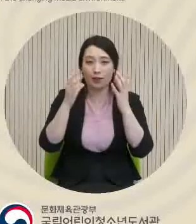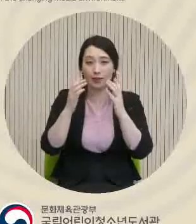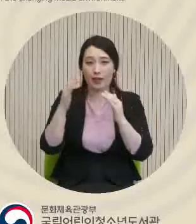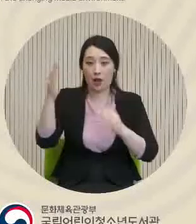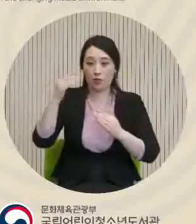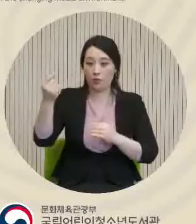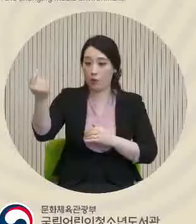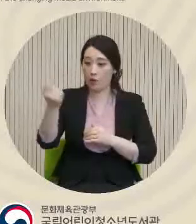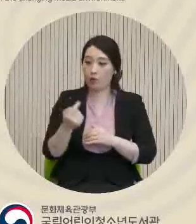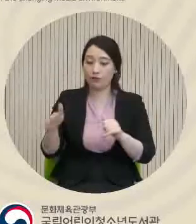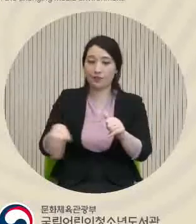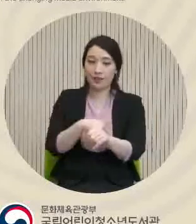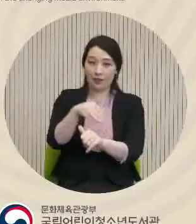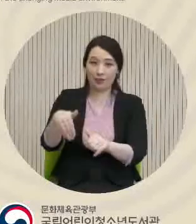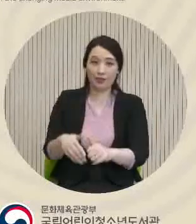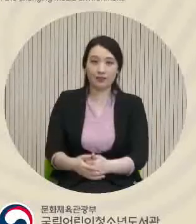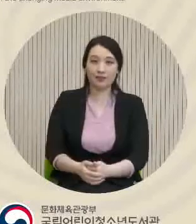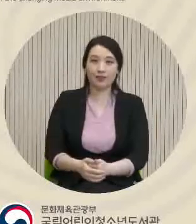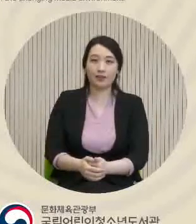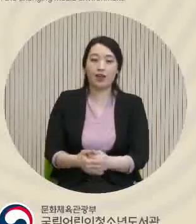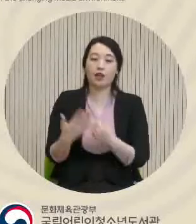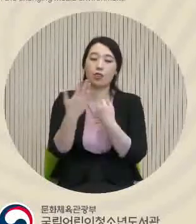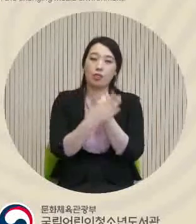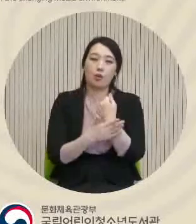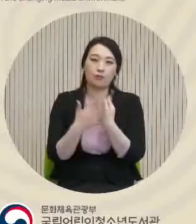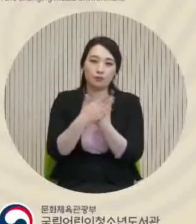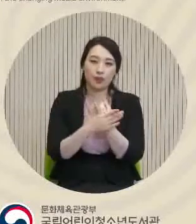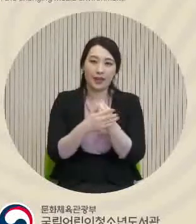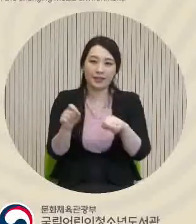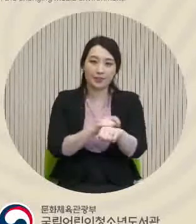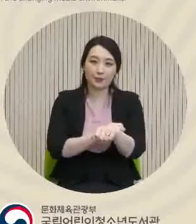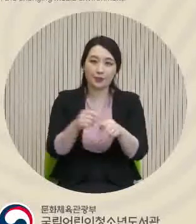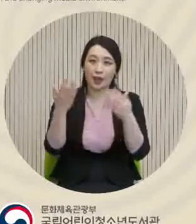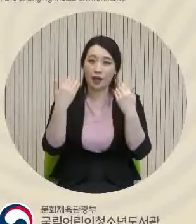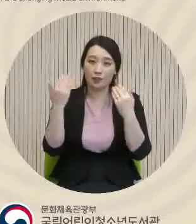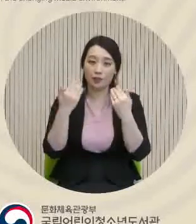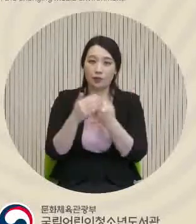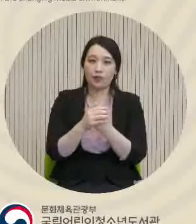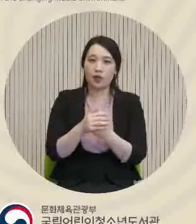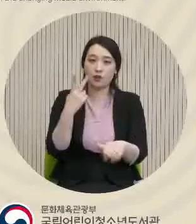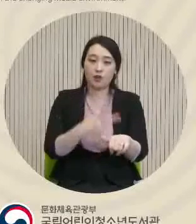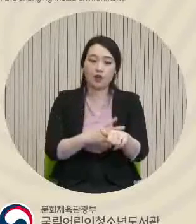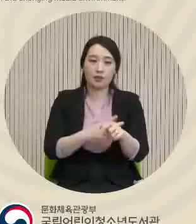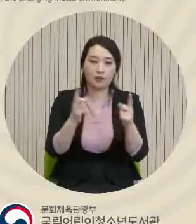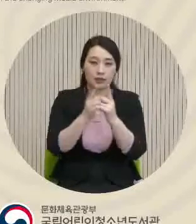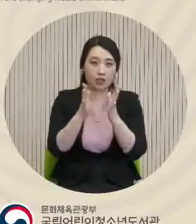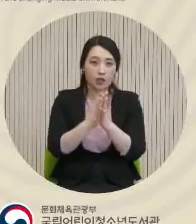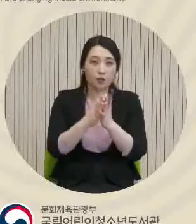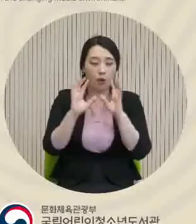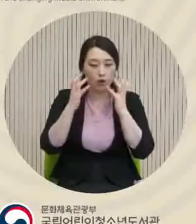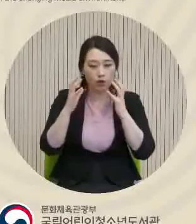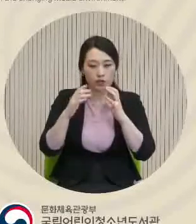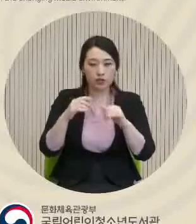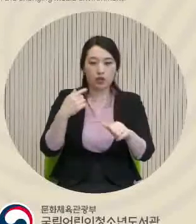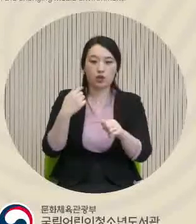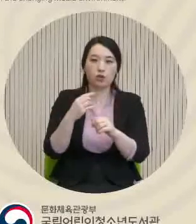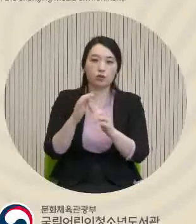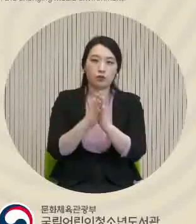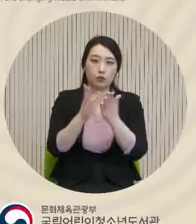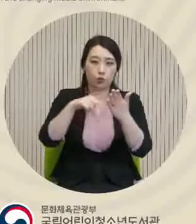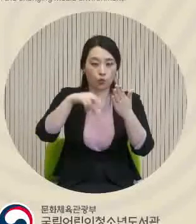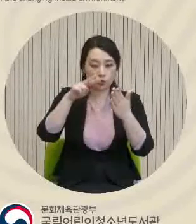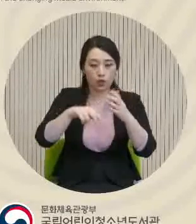so they were able to attend the class in person. So the special education class,